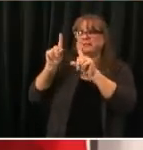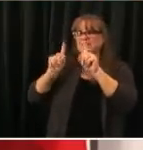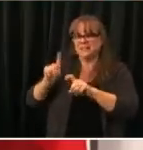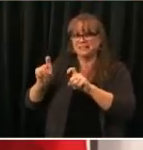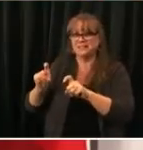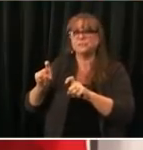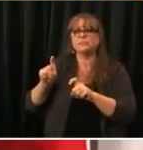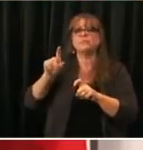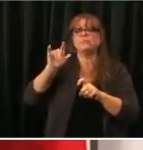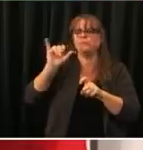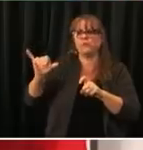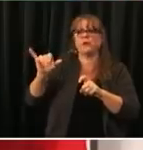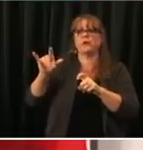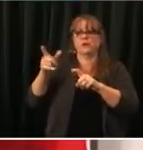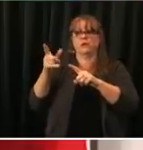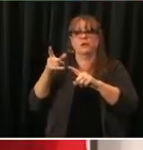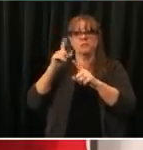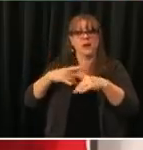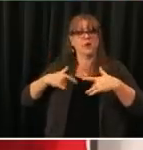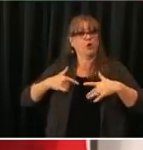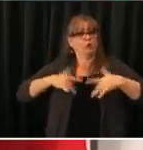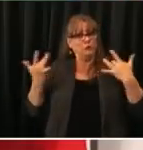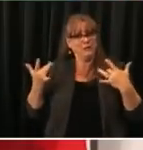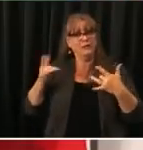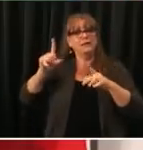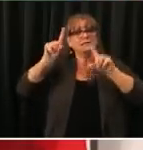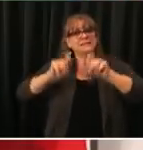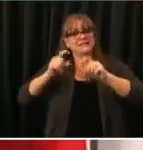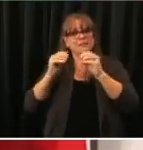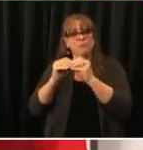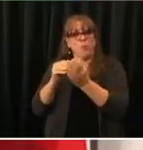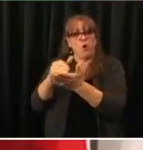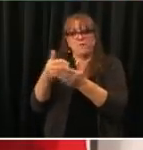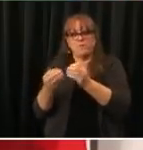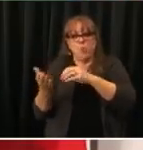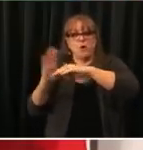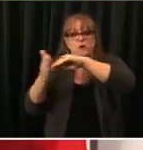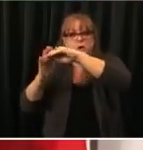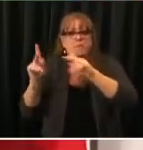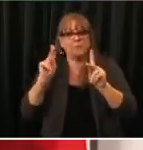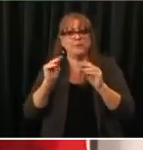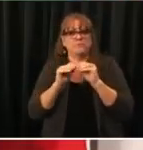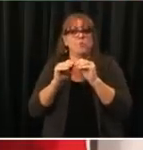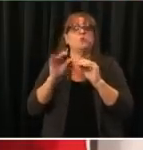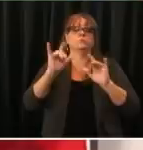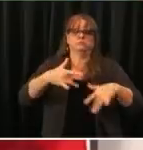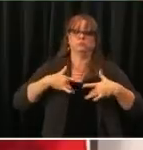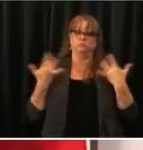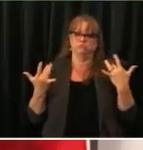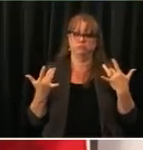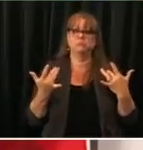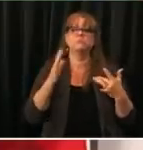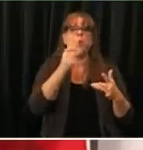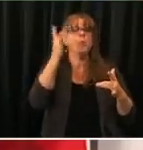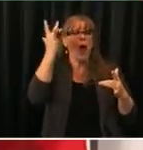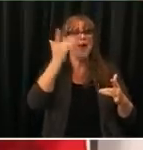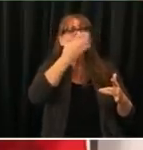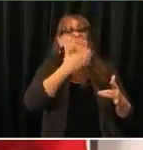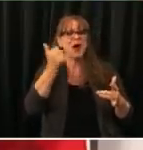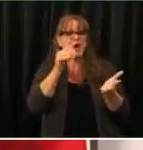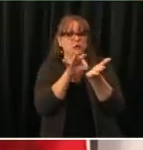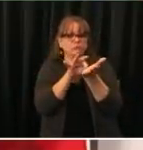the mid-30s. We feel a lot better about knowing where we're at than we did a few days ago where we had a very low testing number.